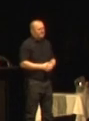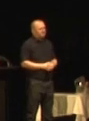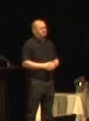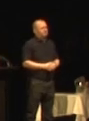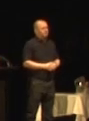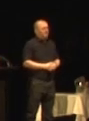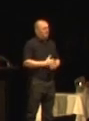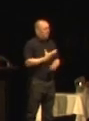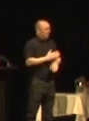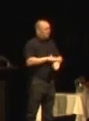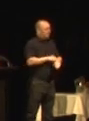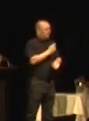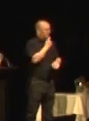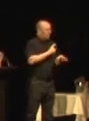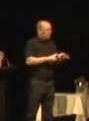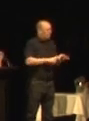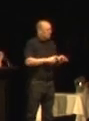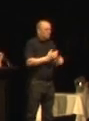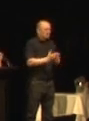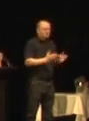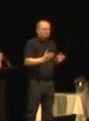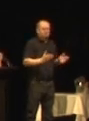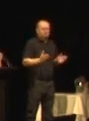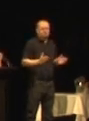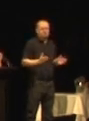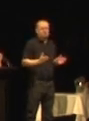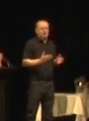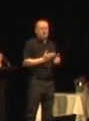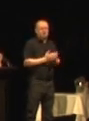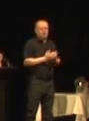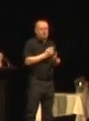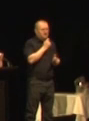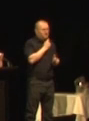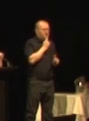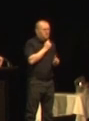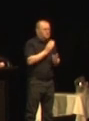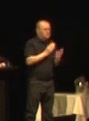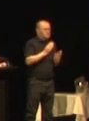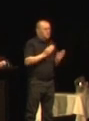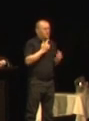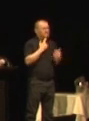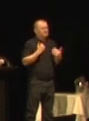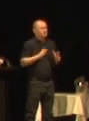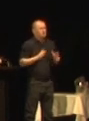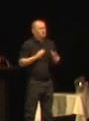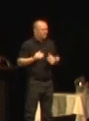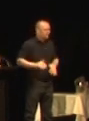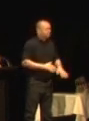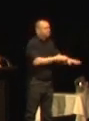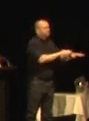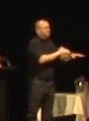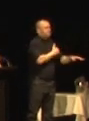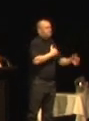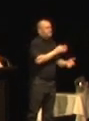We have time for some questions, and I'm sure there'll be a few before we break away for morning tea. I know I